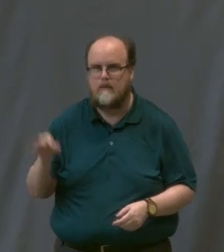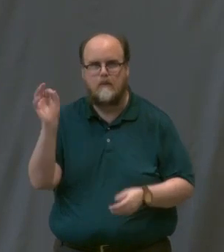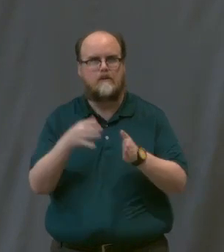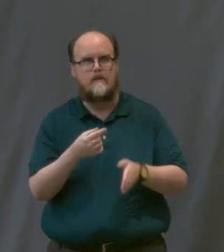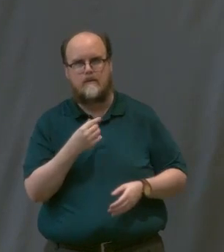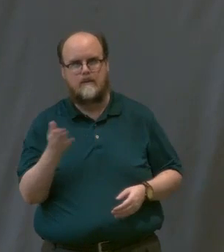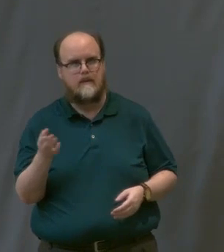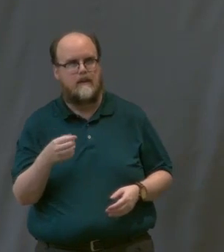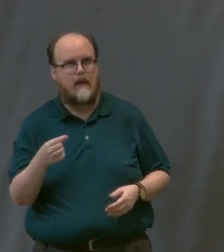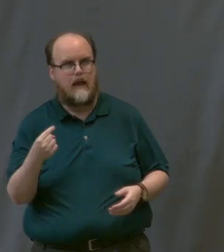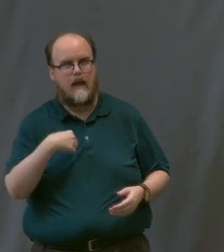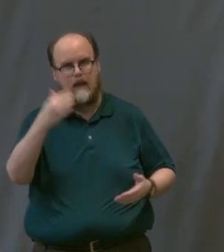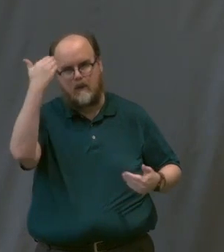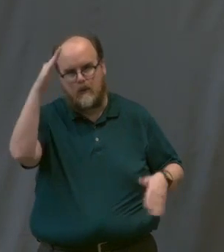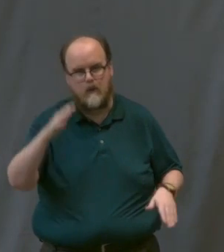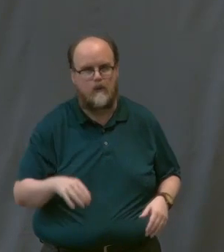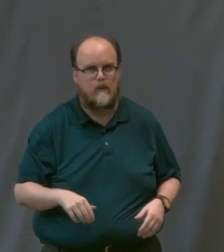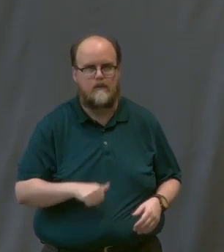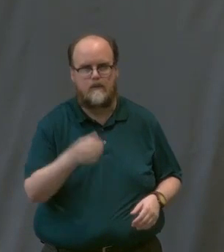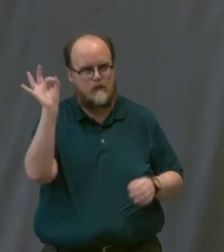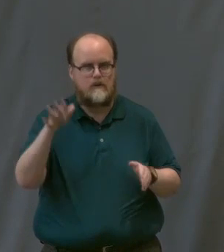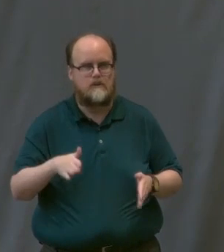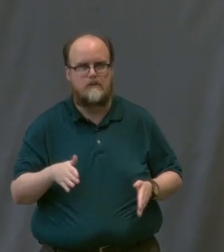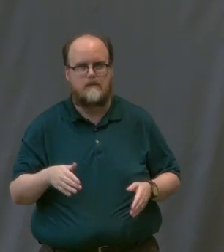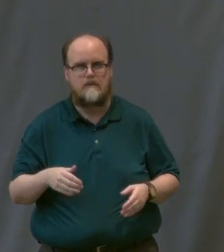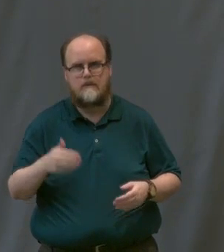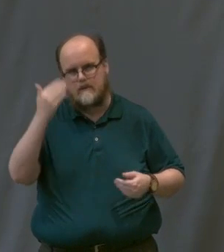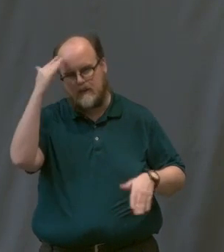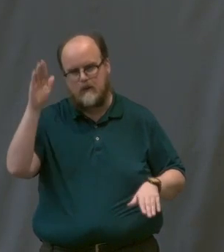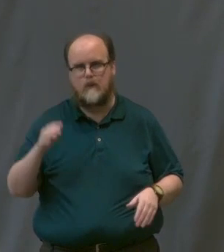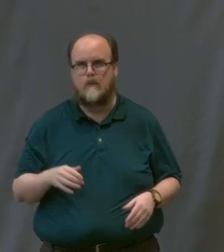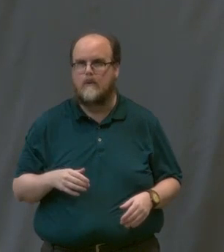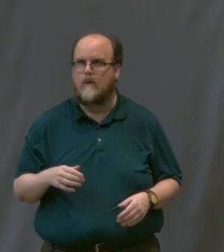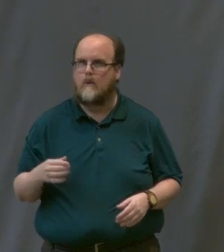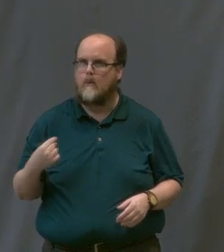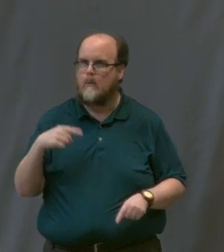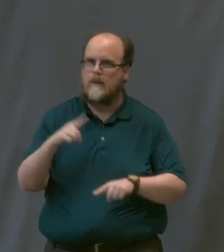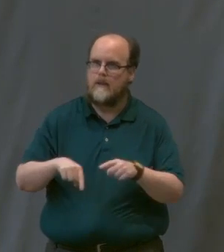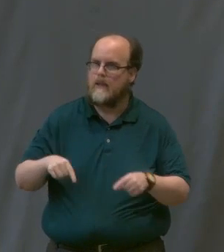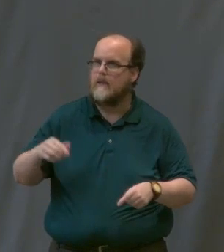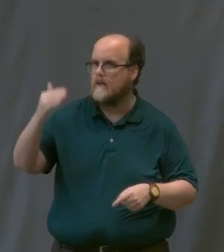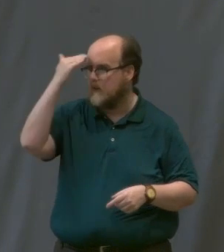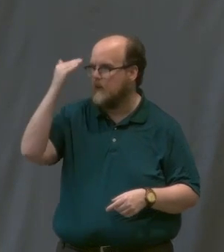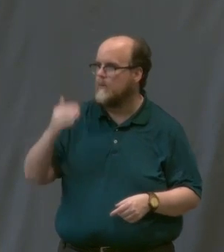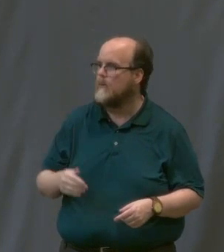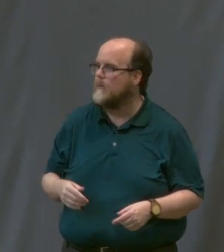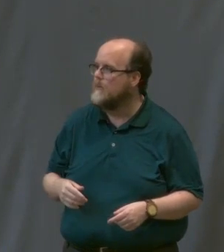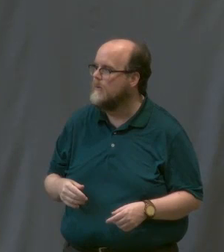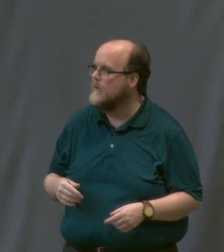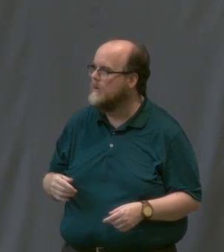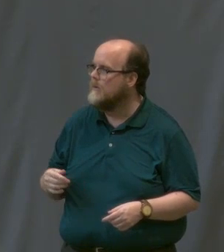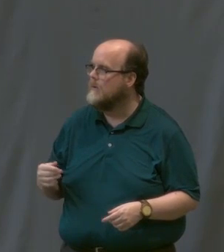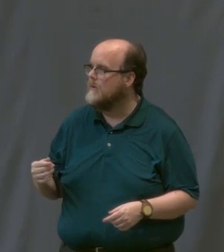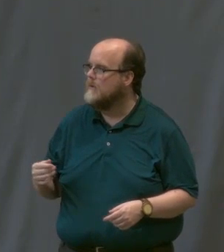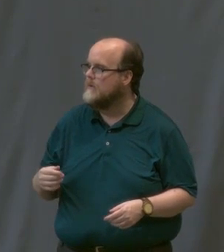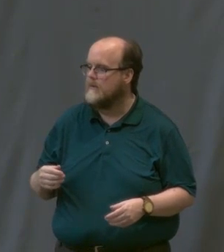that. He didn't know, and the other preachers didn't know the people were saved. We can't know. I don't care how well we